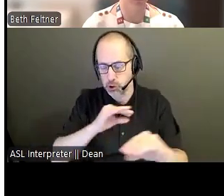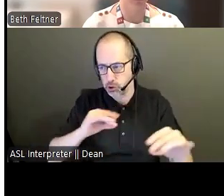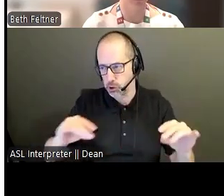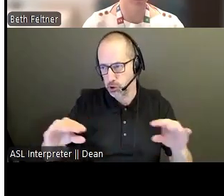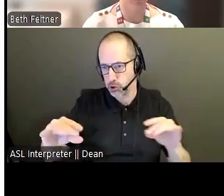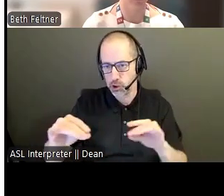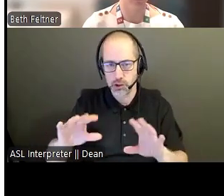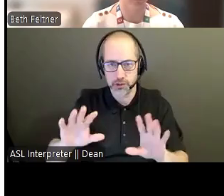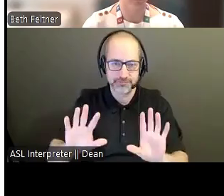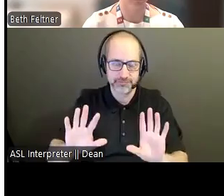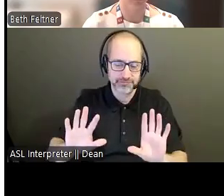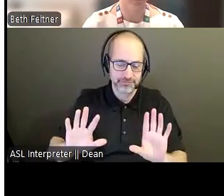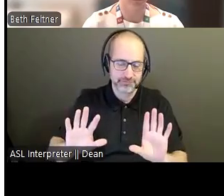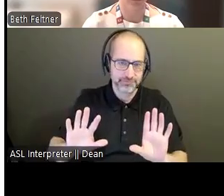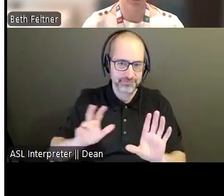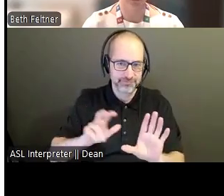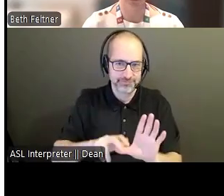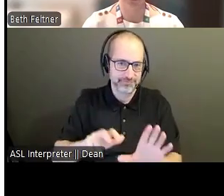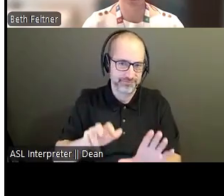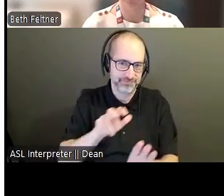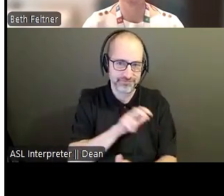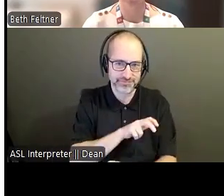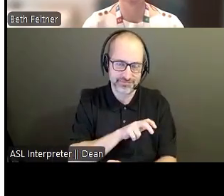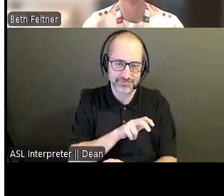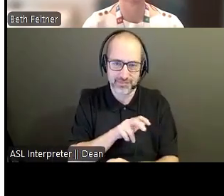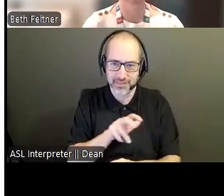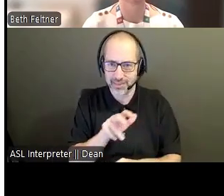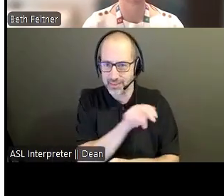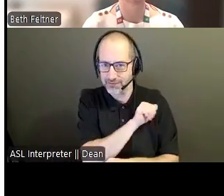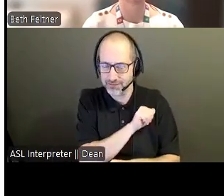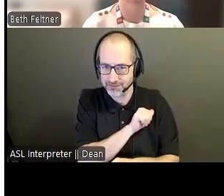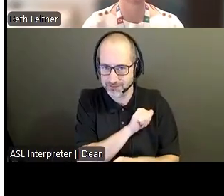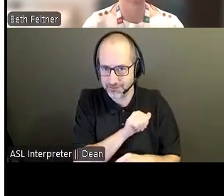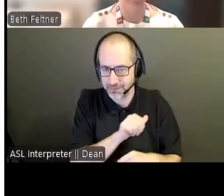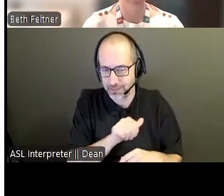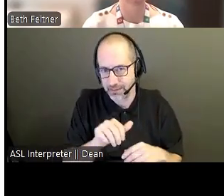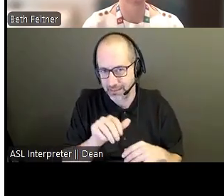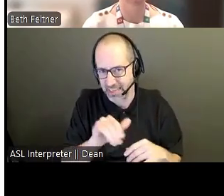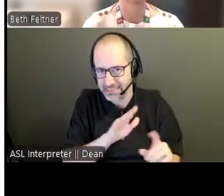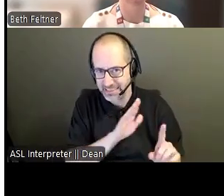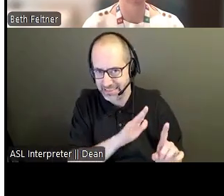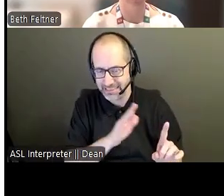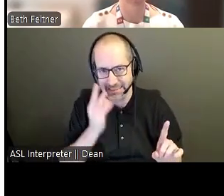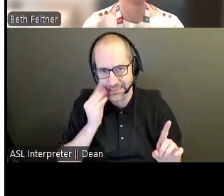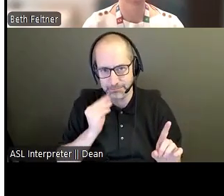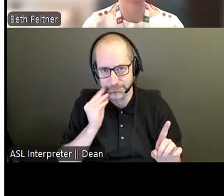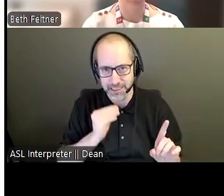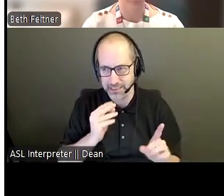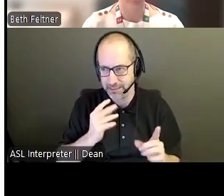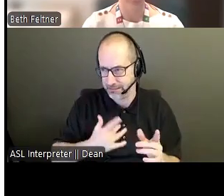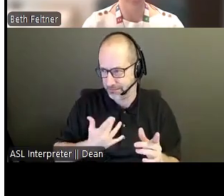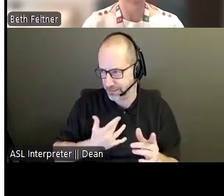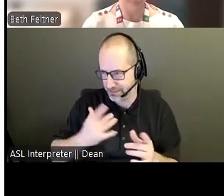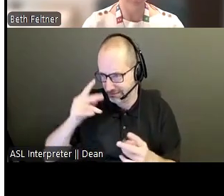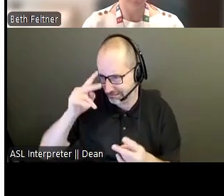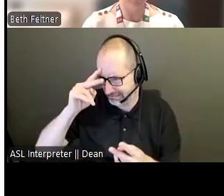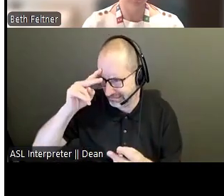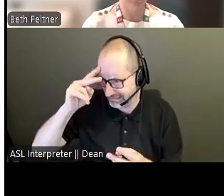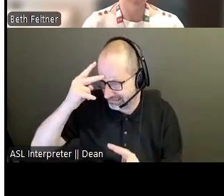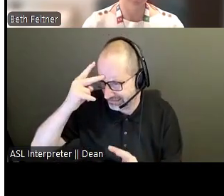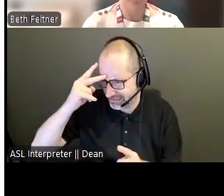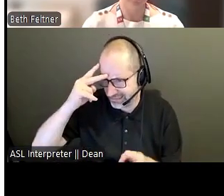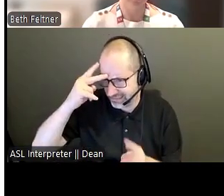of remove himself from those situations rather than this feeling of, being misunderstood, frustrated,